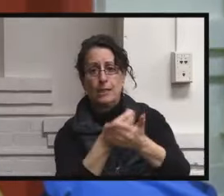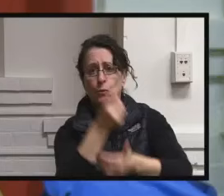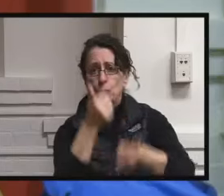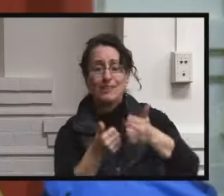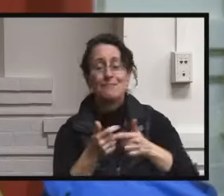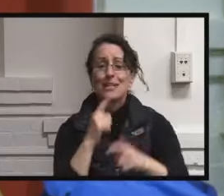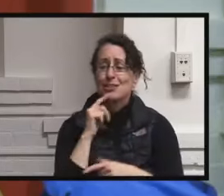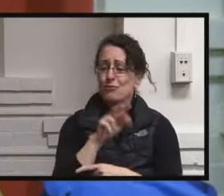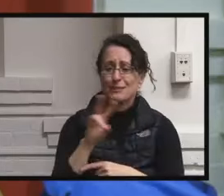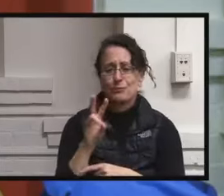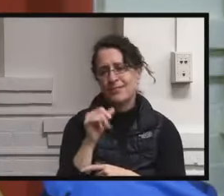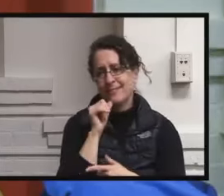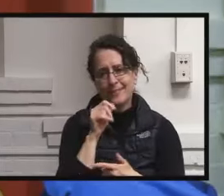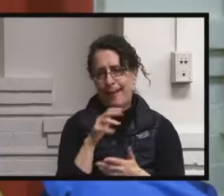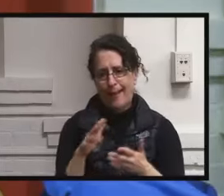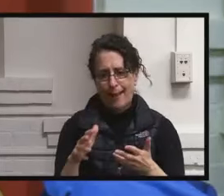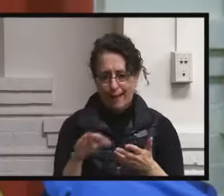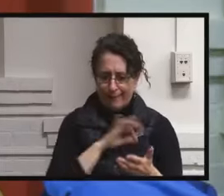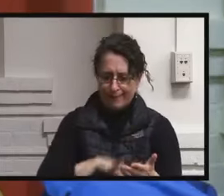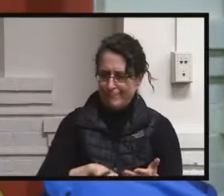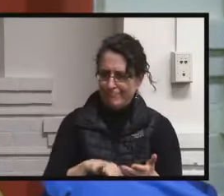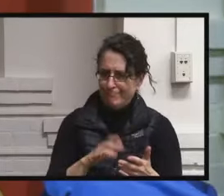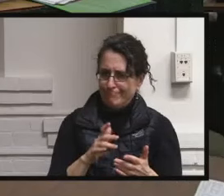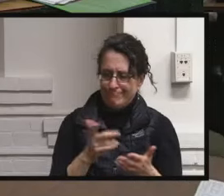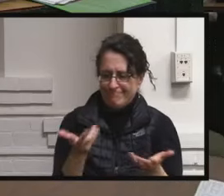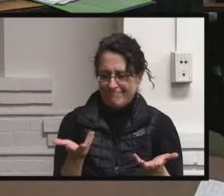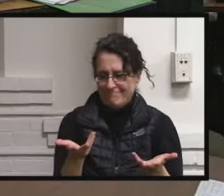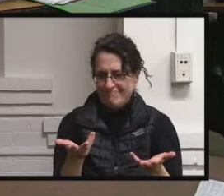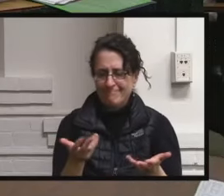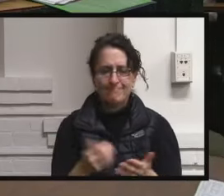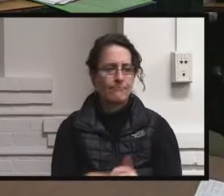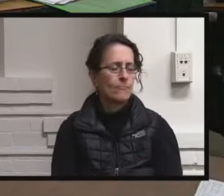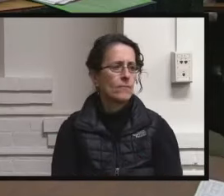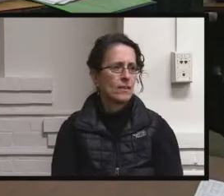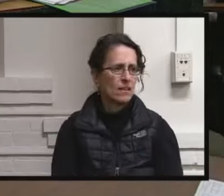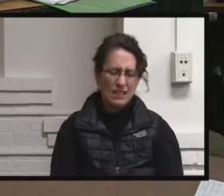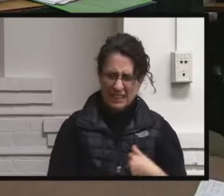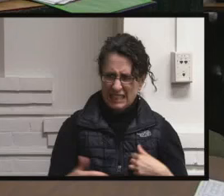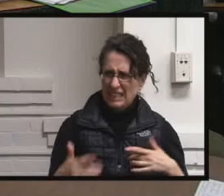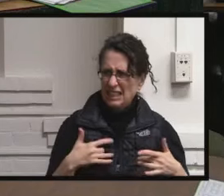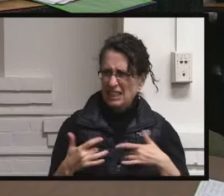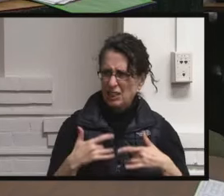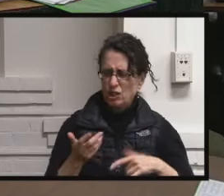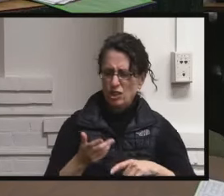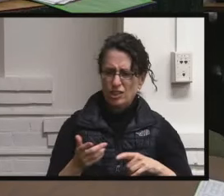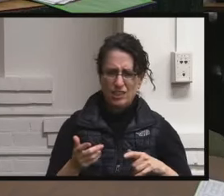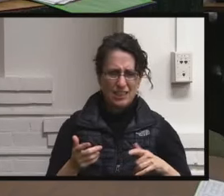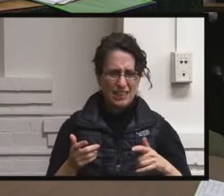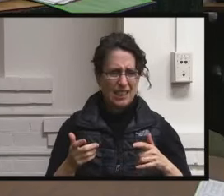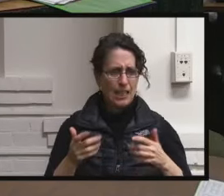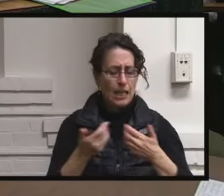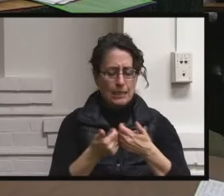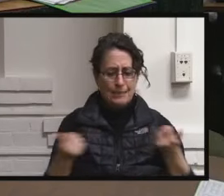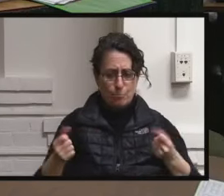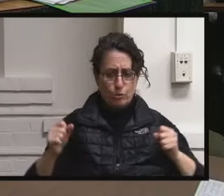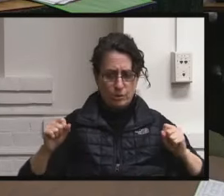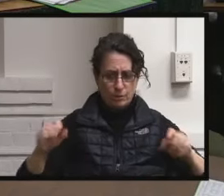for that commodity. All right, I'm just trying to figure out if you're having to pick something out of a dual stream, why don't you? I don't